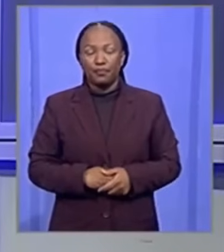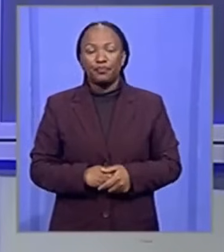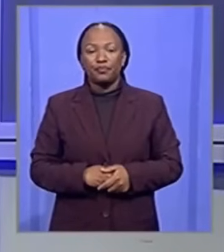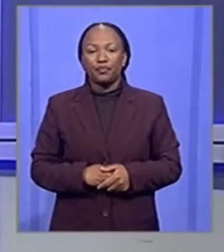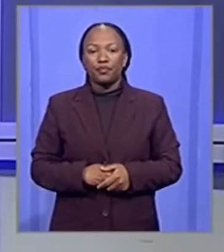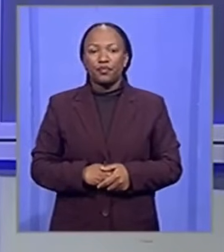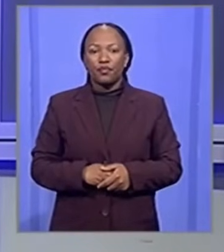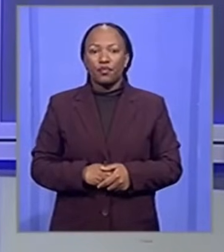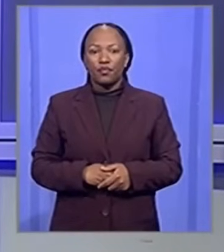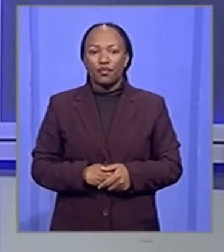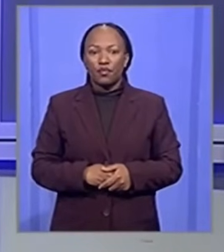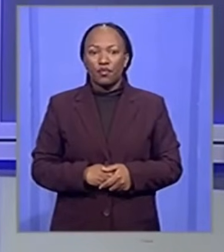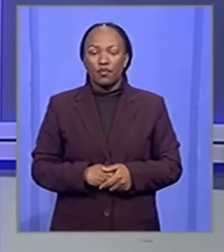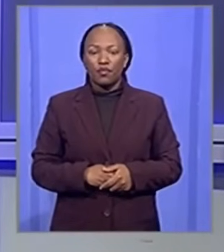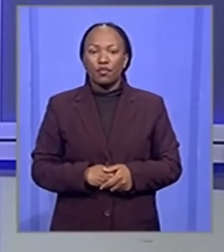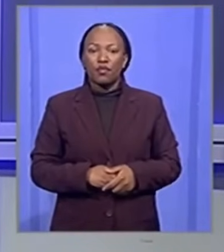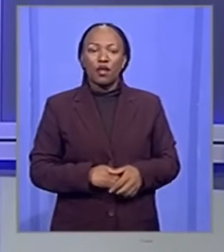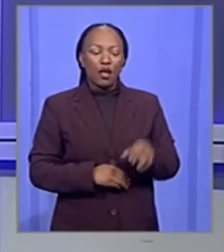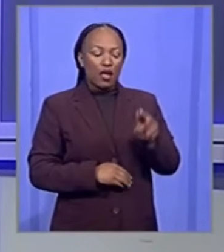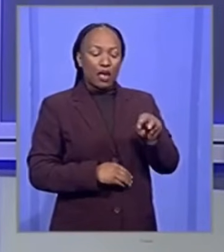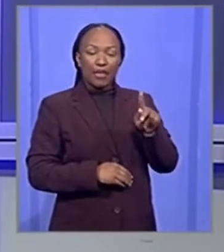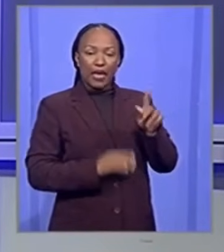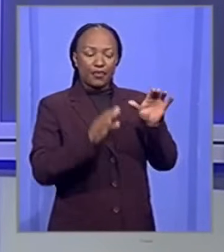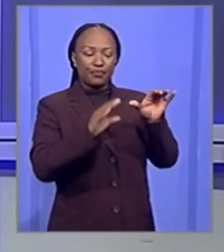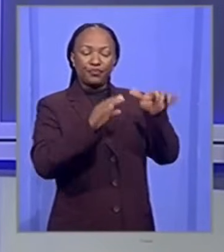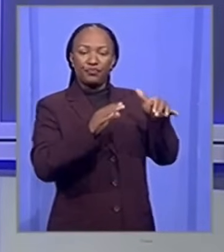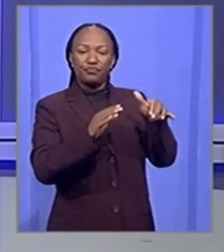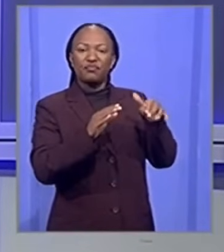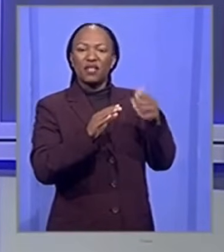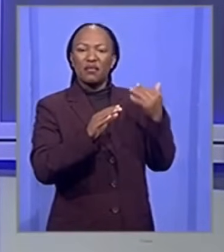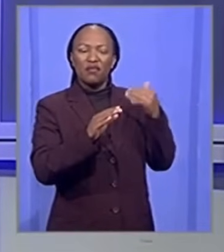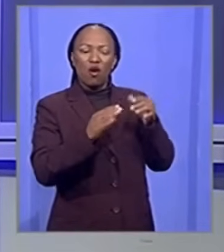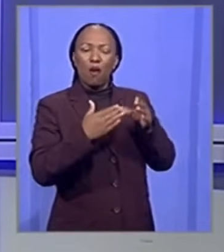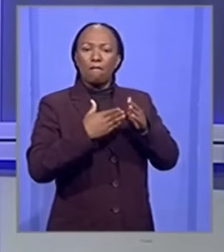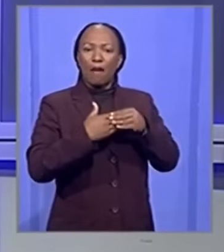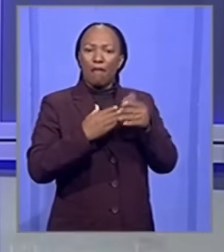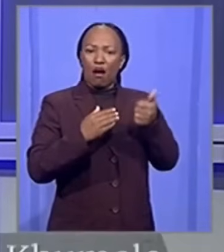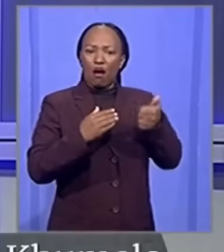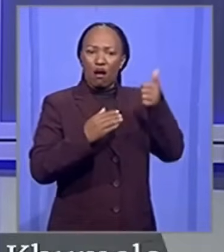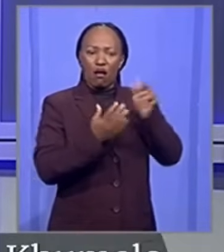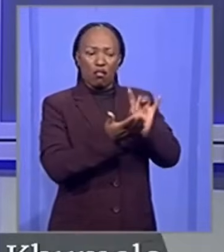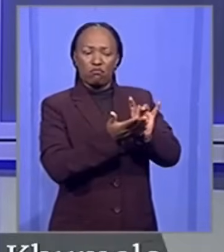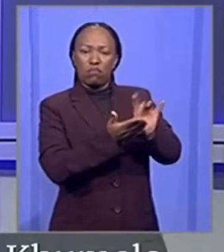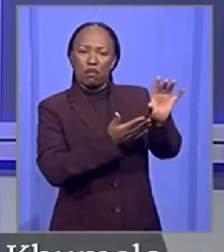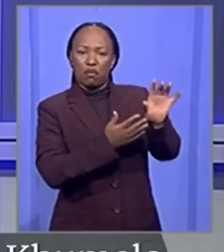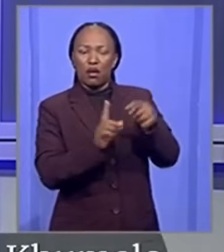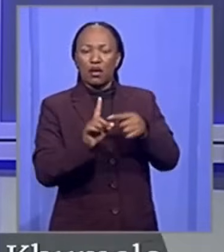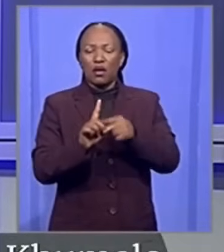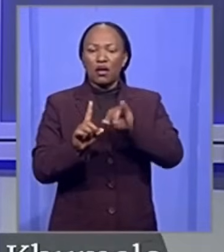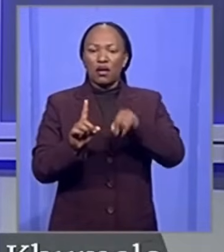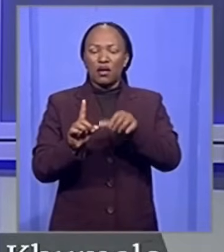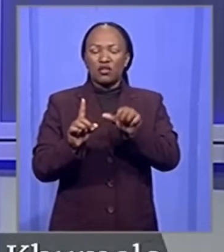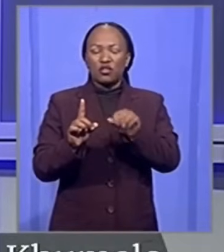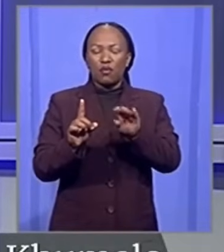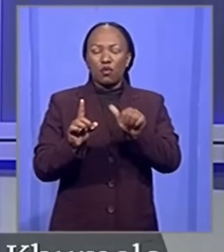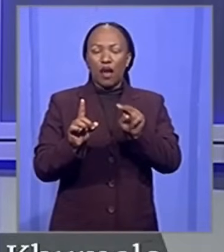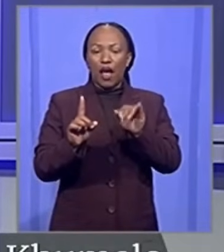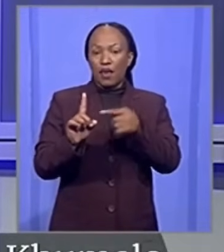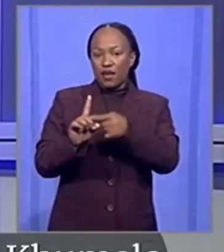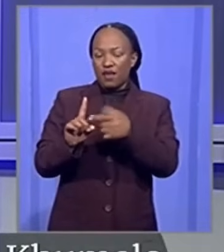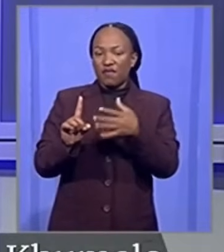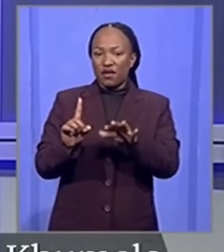Mothei ya hatisitsweng kosini wa Umkhonto wesizwe Jabulani Khumalo o hlolehile hore a nkiswe kano ho ba setho